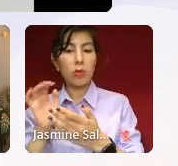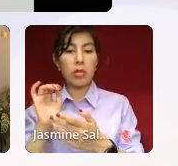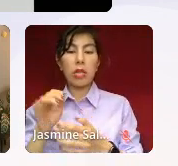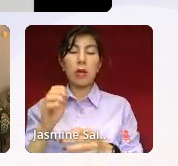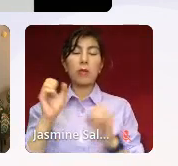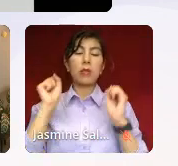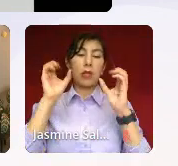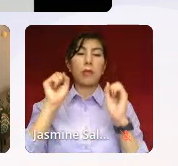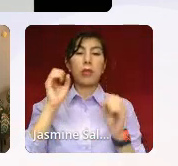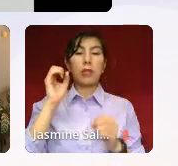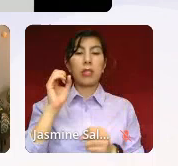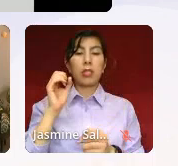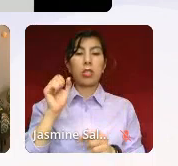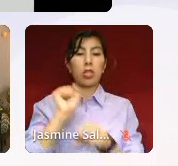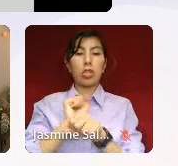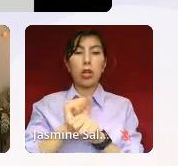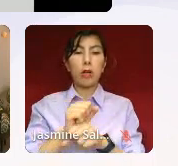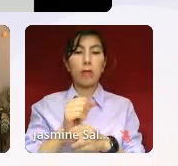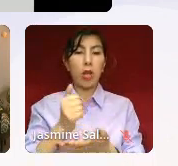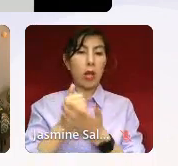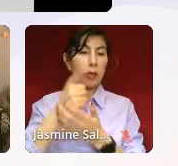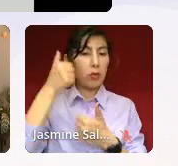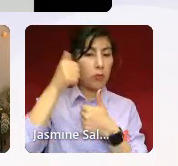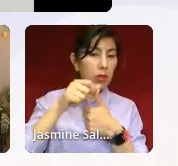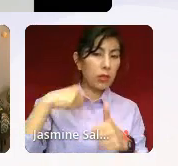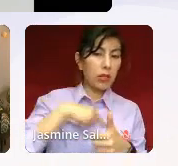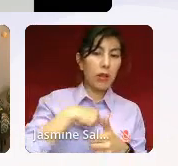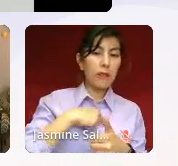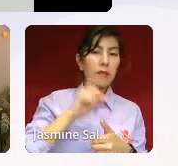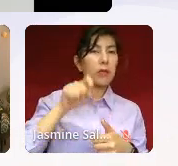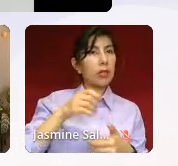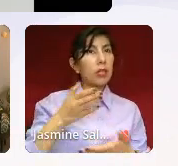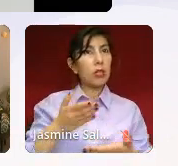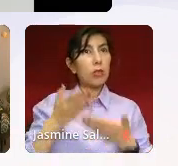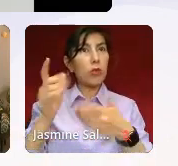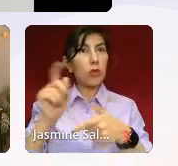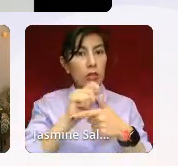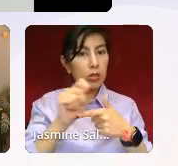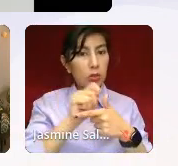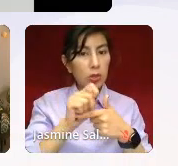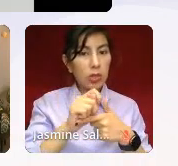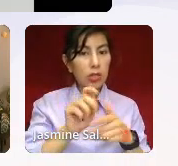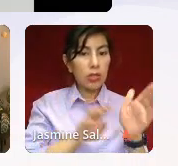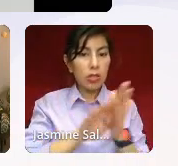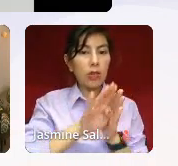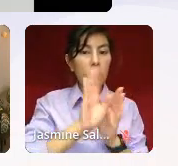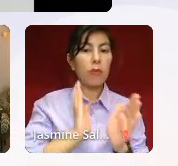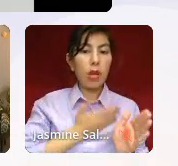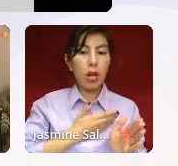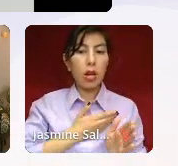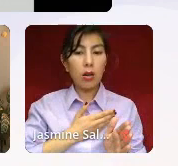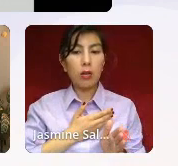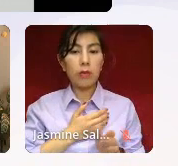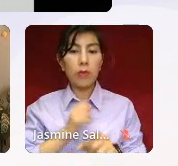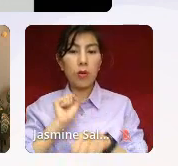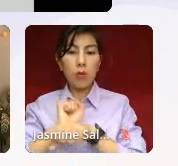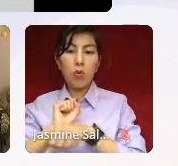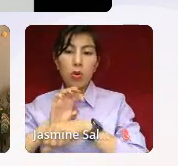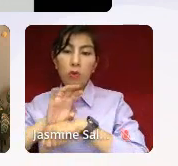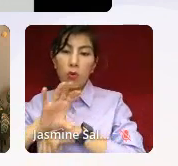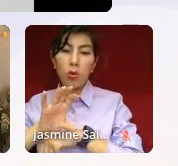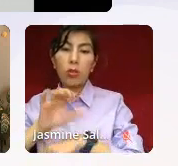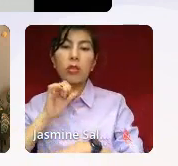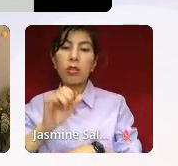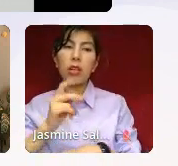sort of reminding us that we have to sort of provide training and develop our own workforce, and not sort of